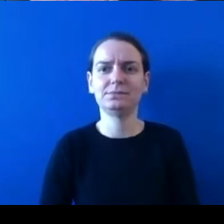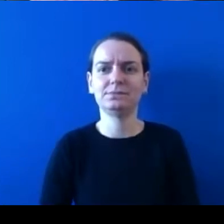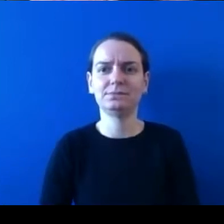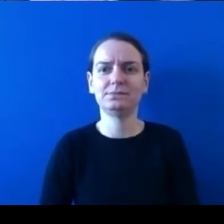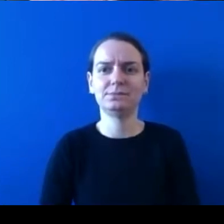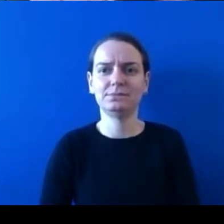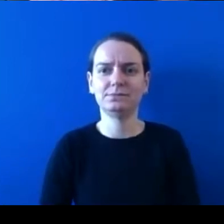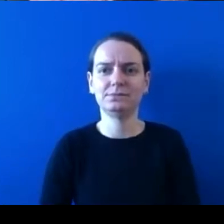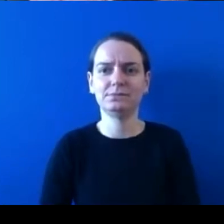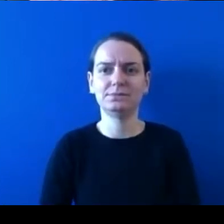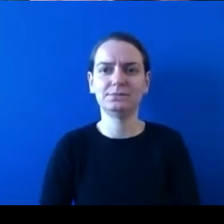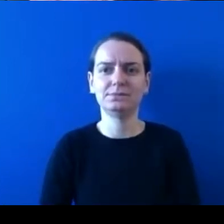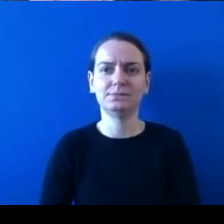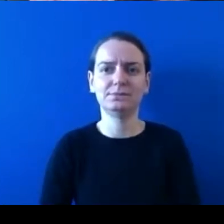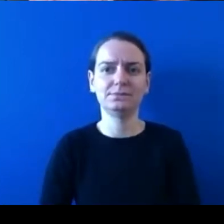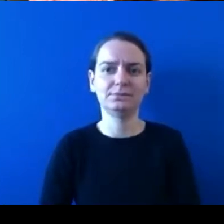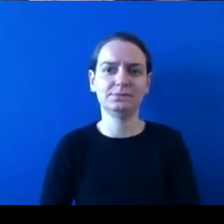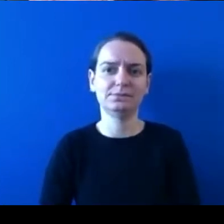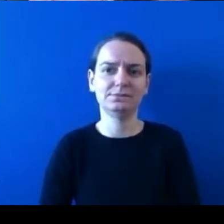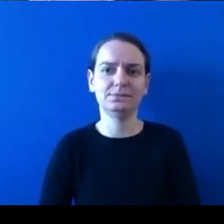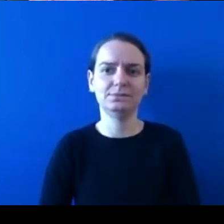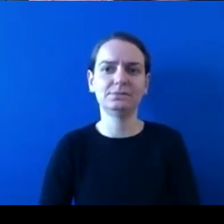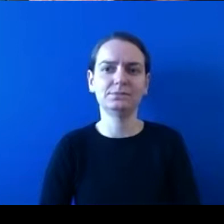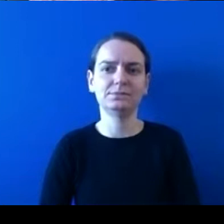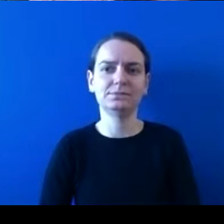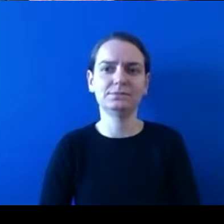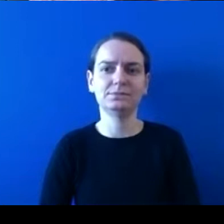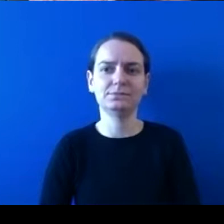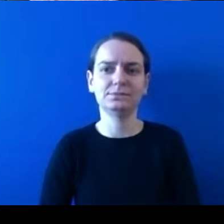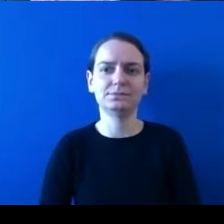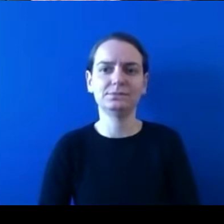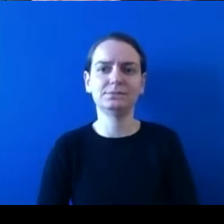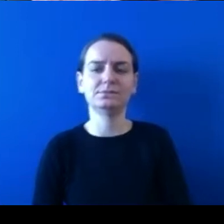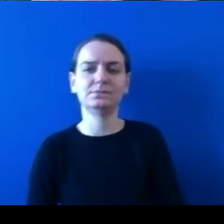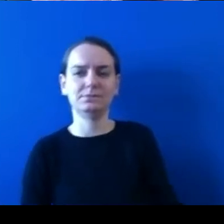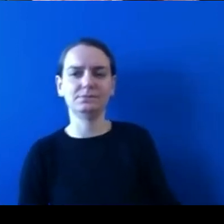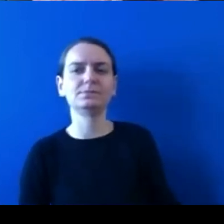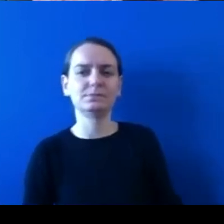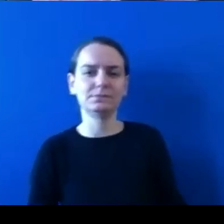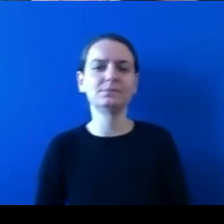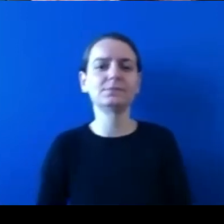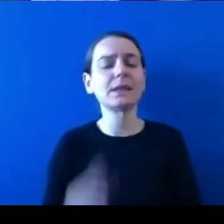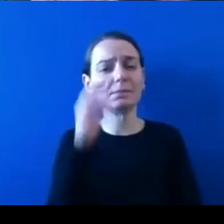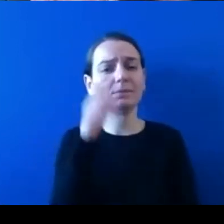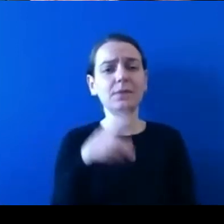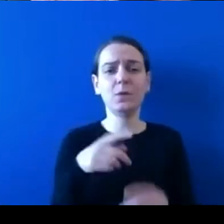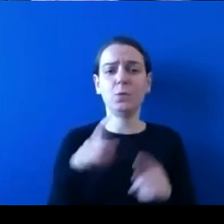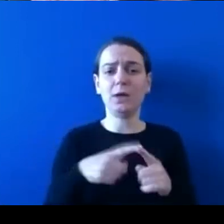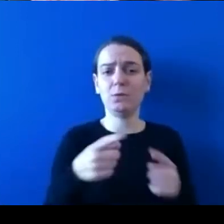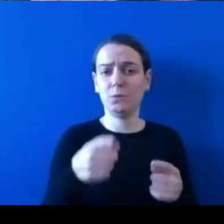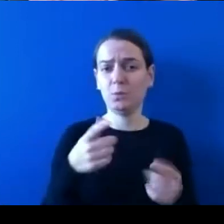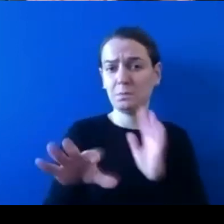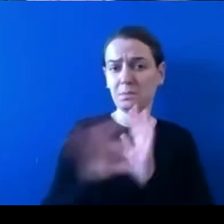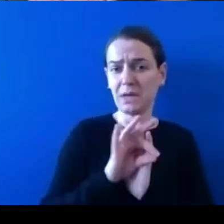learn the areas near campus and I don't have to walk through an area that I don't need to learn until maybe next